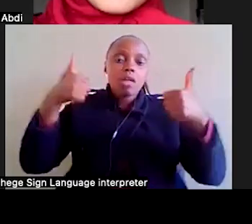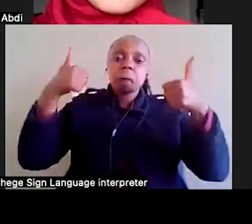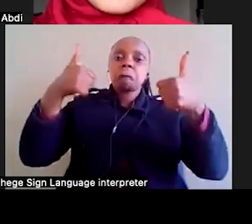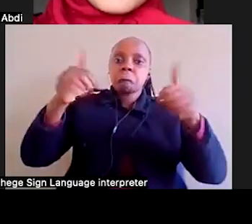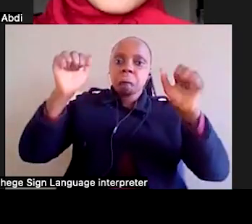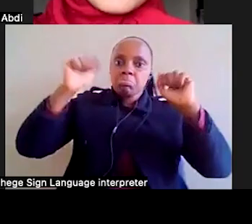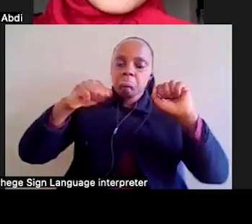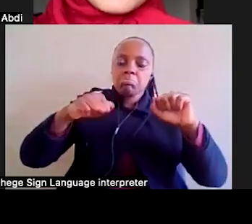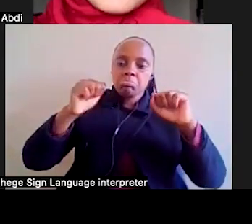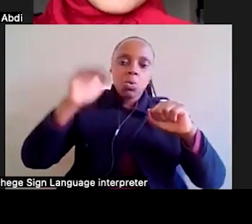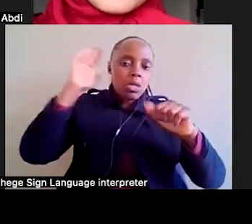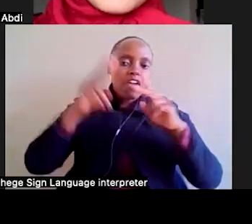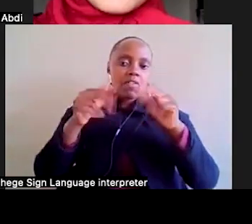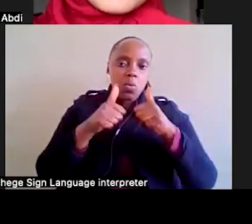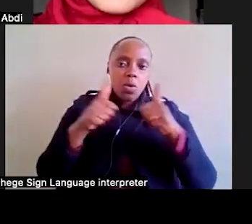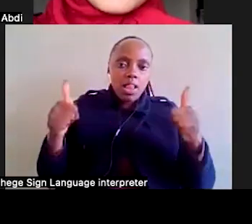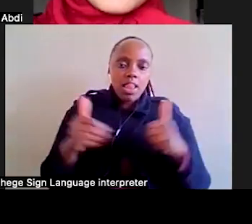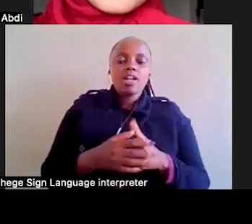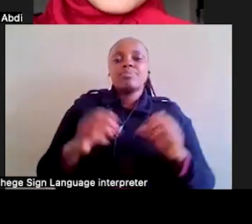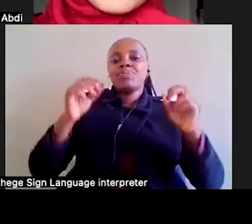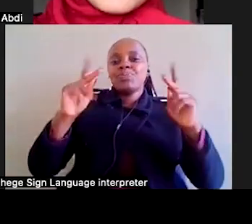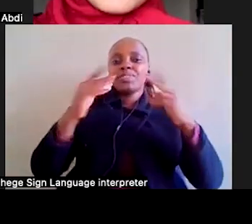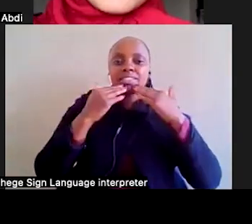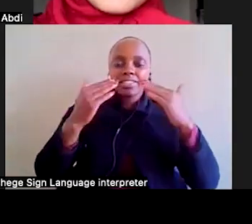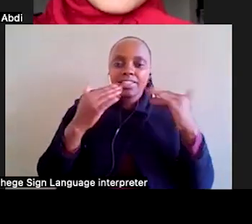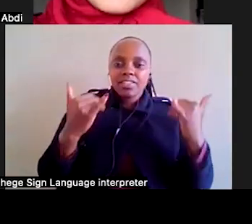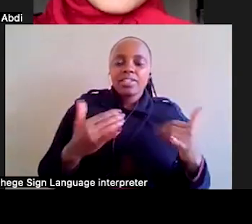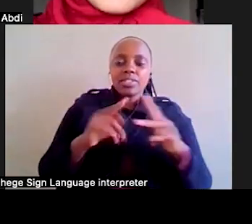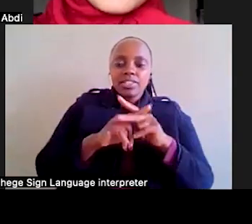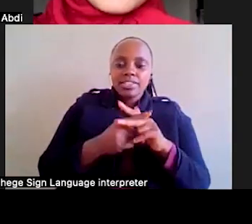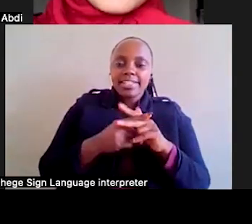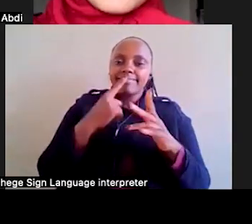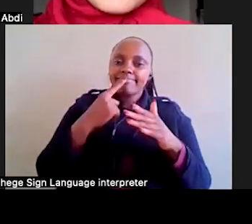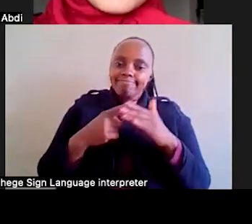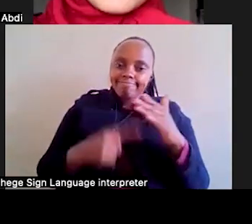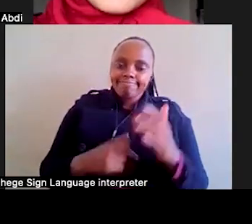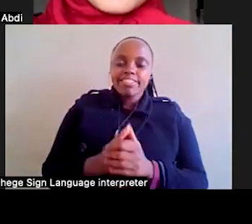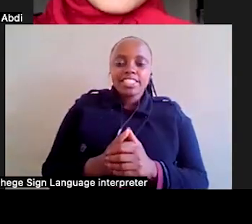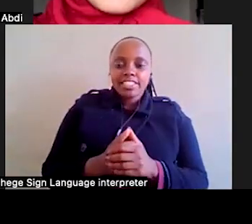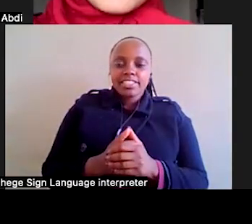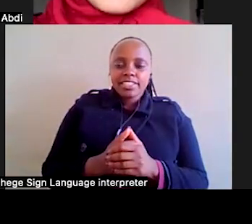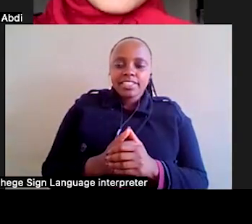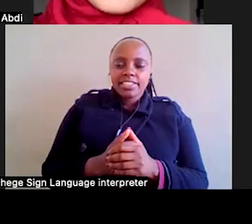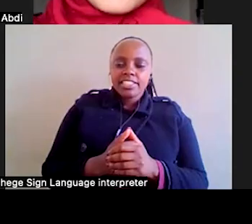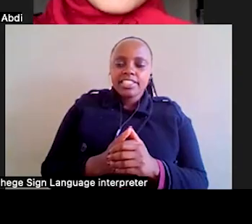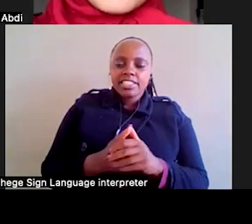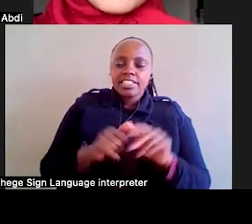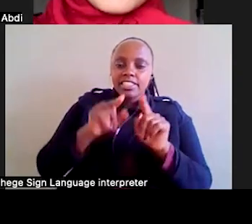Yes, you are. Yes. Okay, thank you. I would like to start by saying that just like you